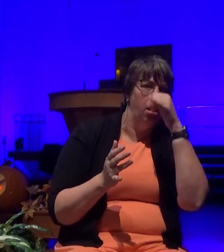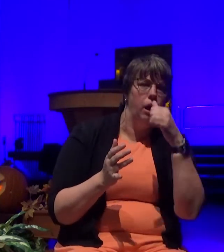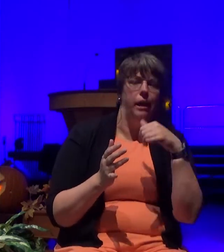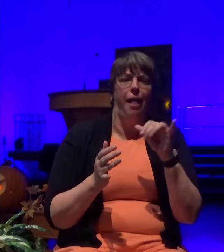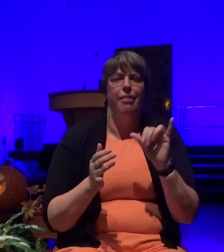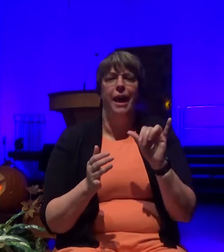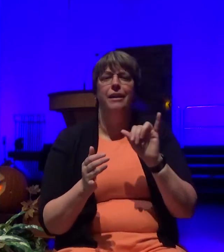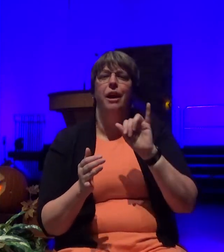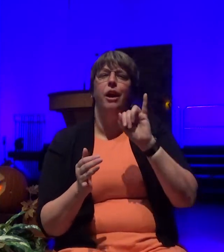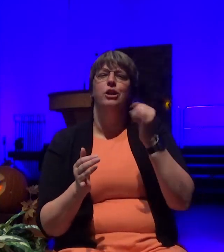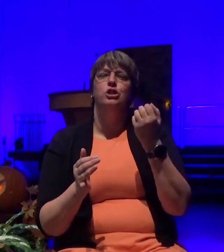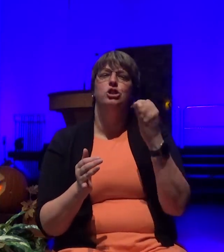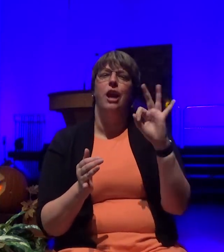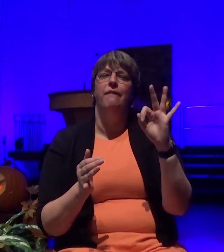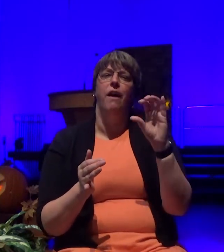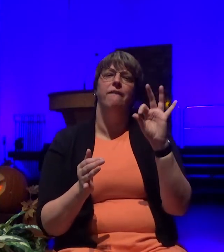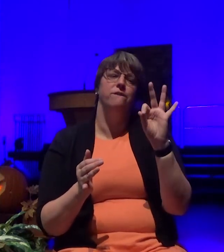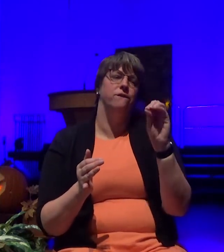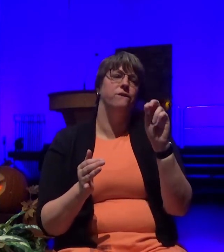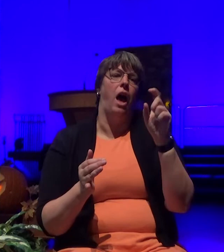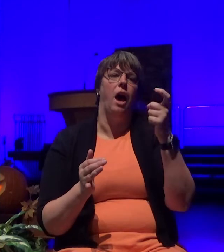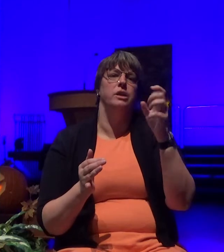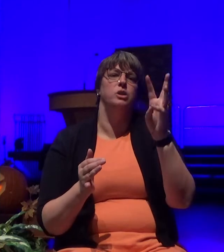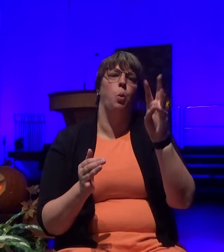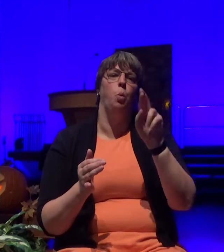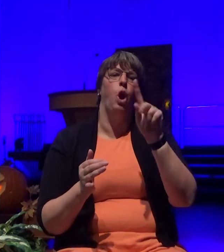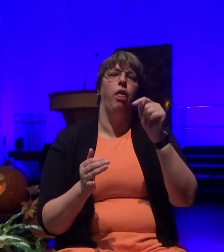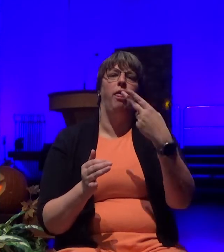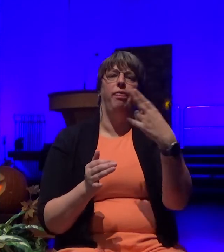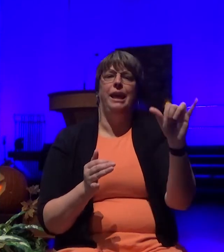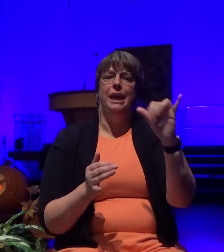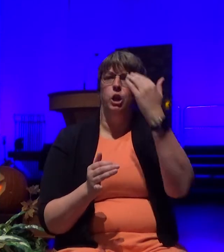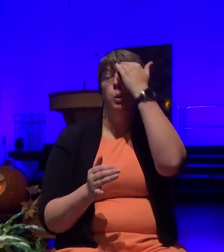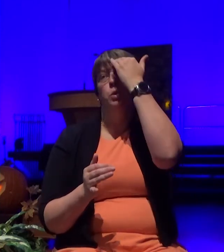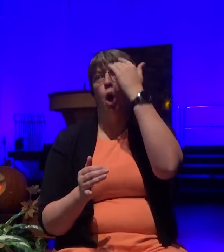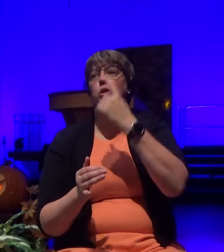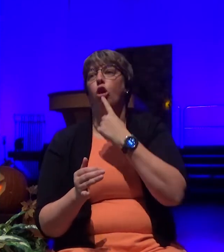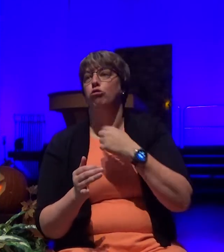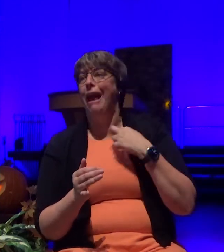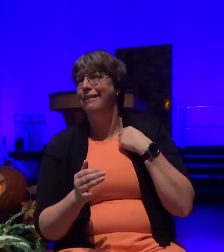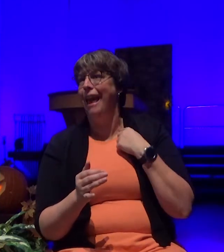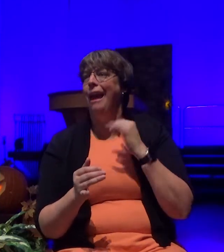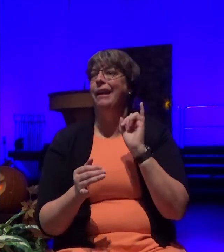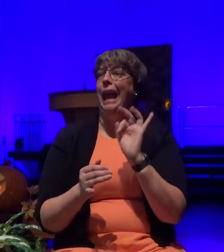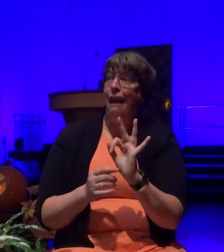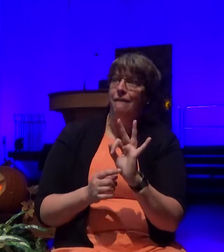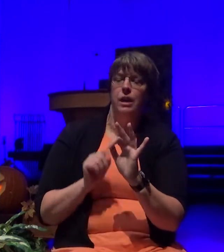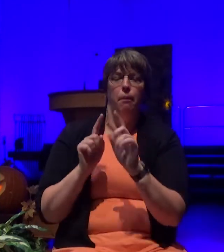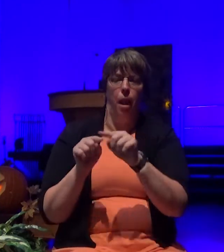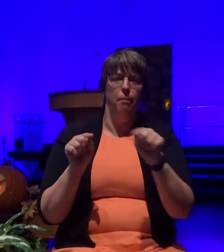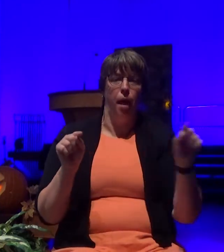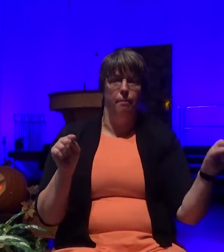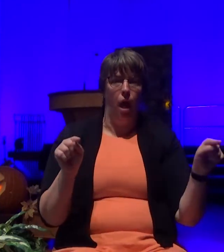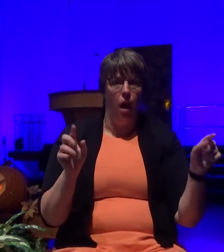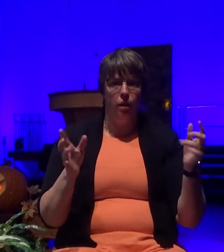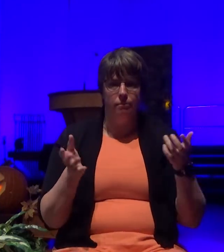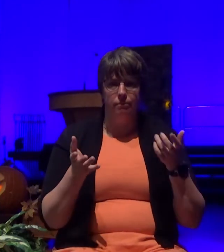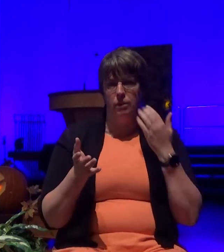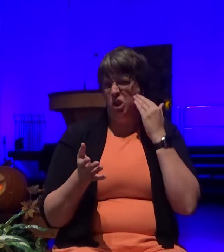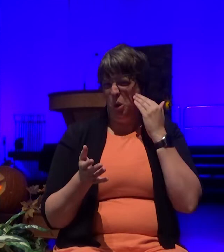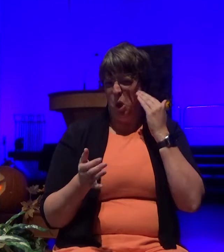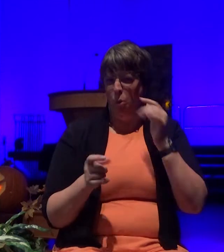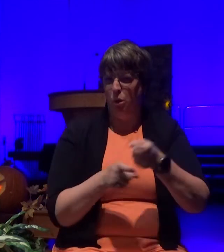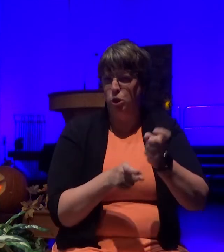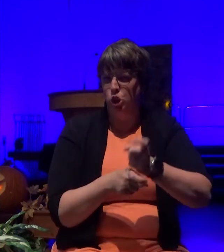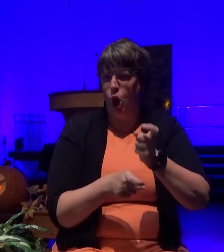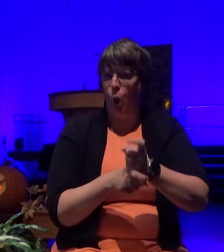Foxworthy lists, like, you know you're a redneck if kind of things. He wrote the book and does comedy routines. One of my favorites is, you know you're a redneck if you